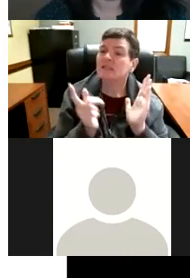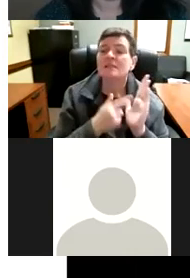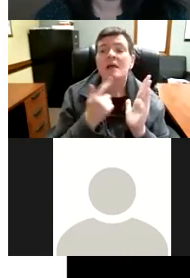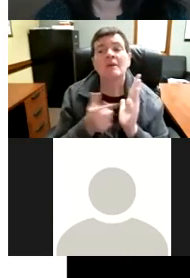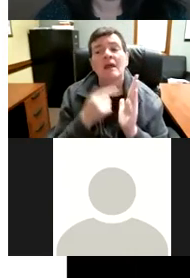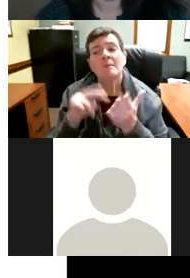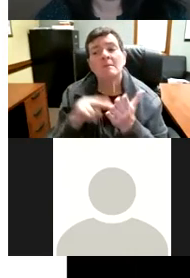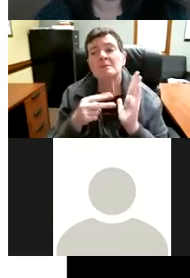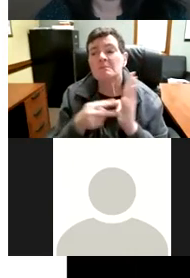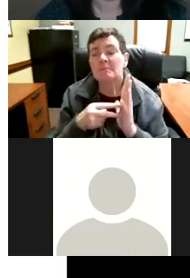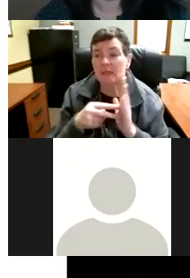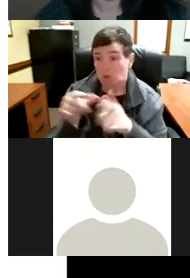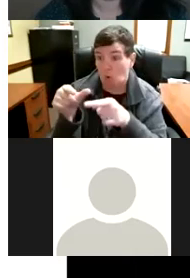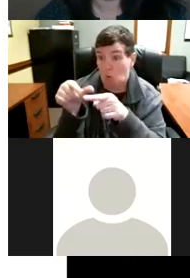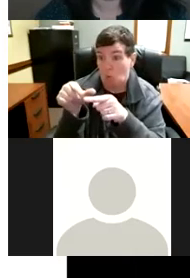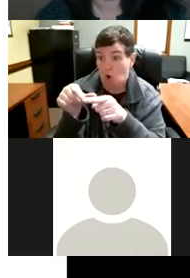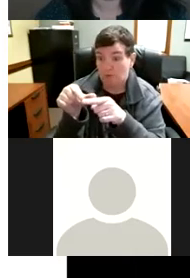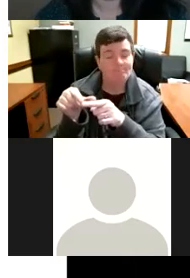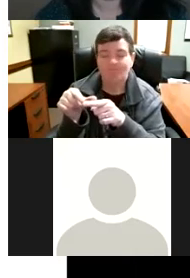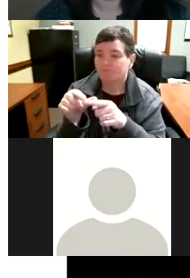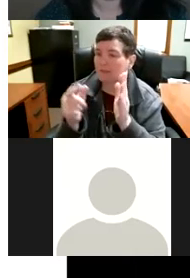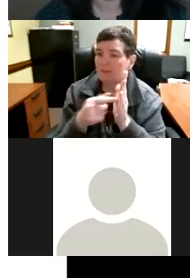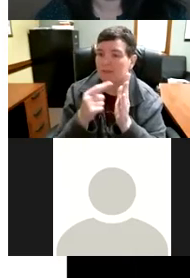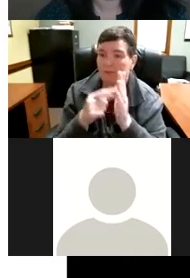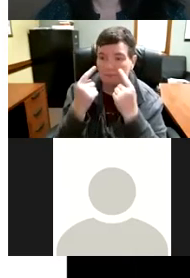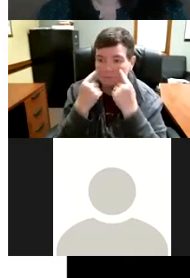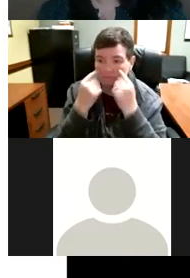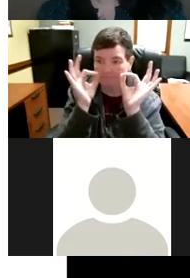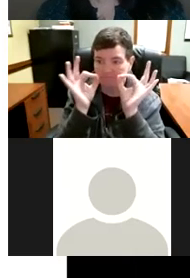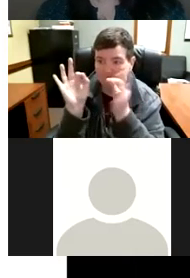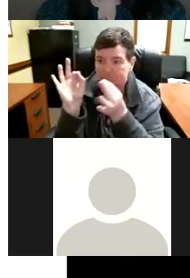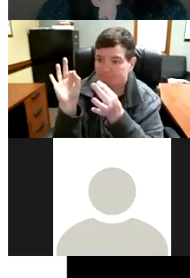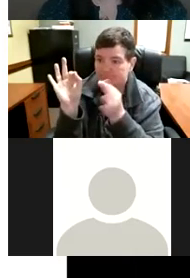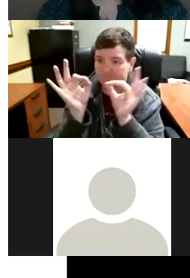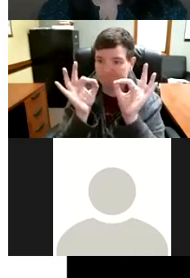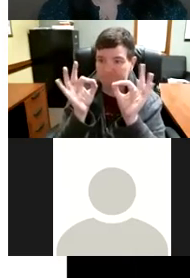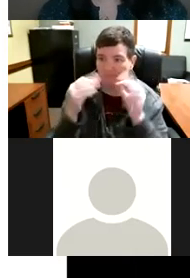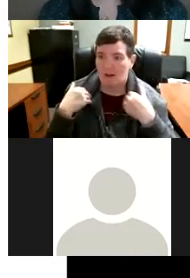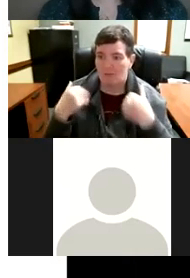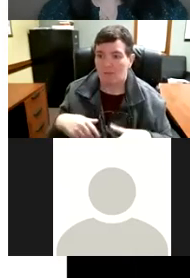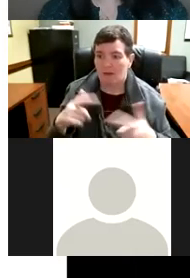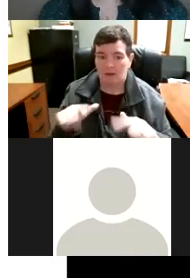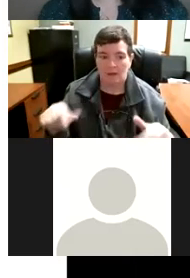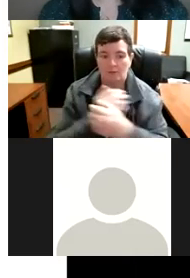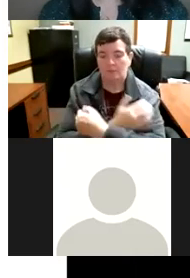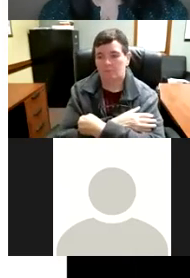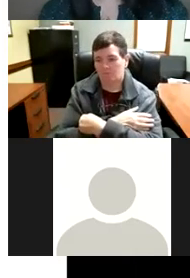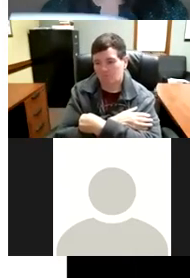Sometimes this may not be in words. It might be in eye gaze, body language,